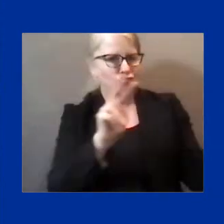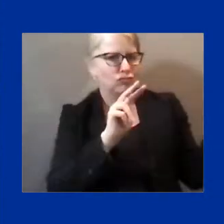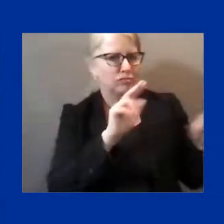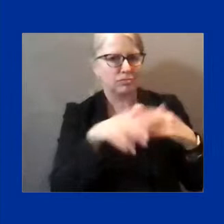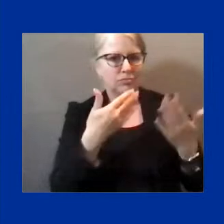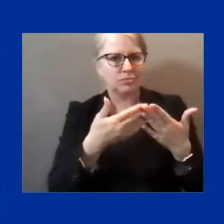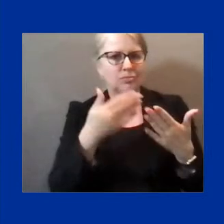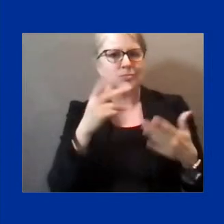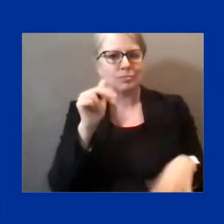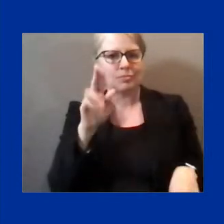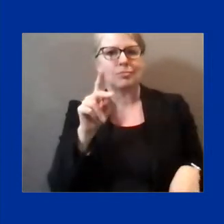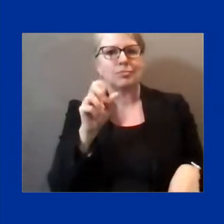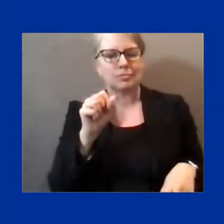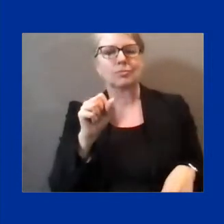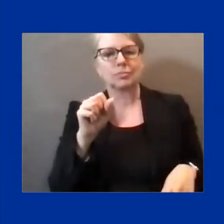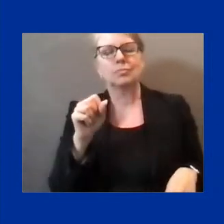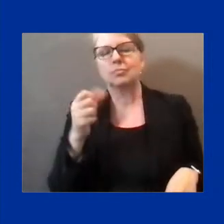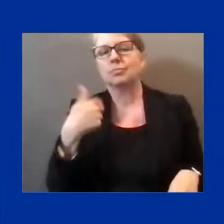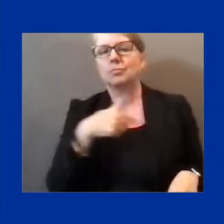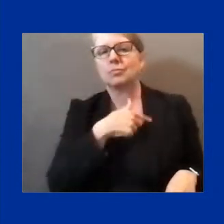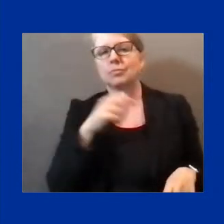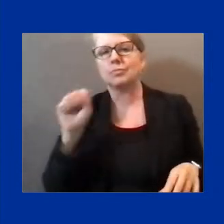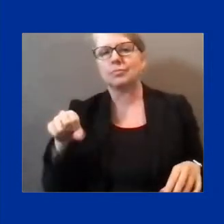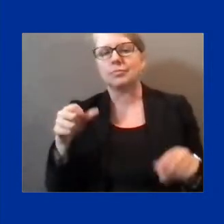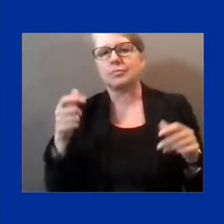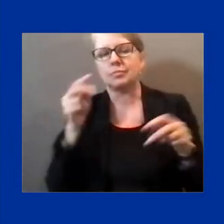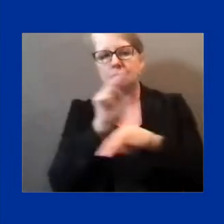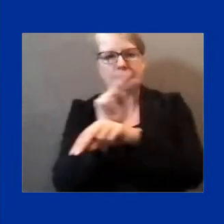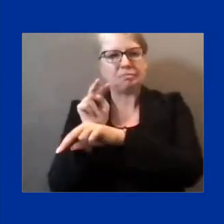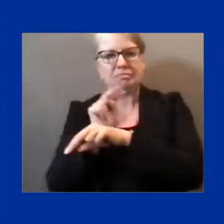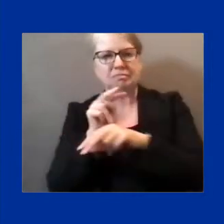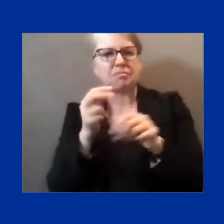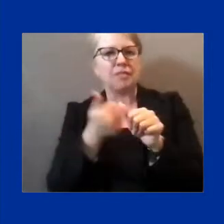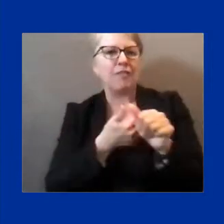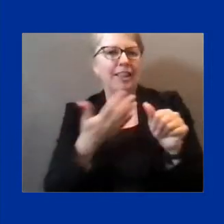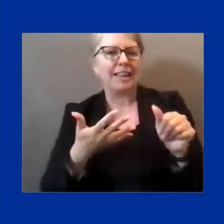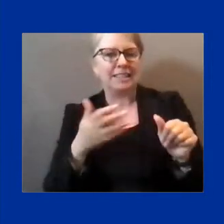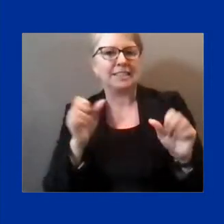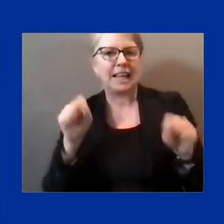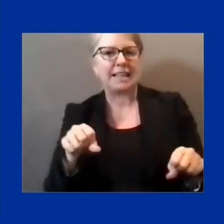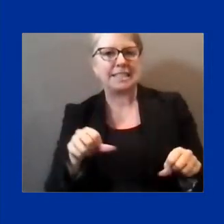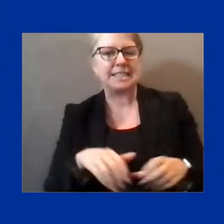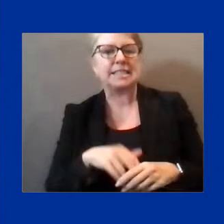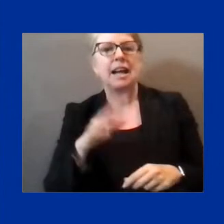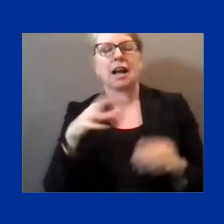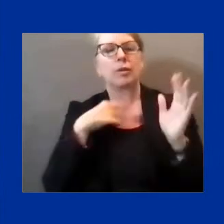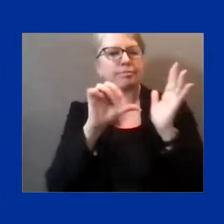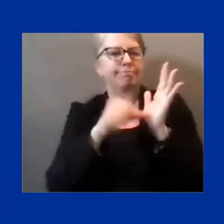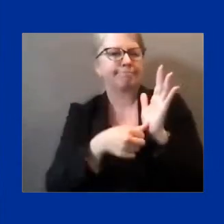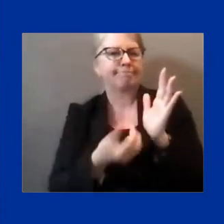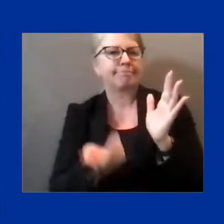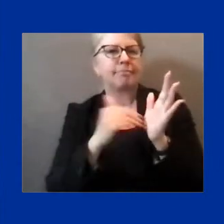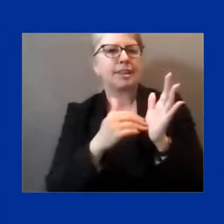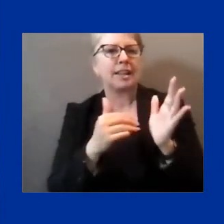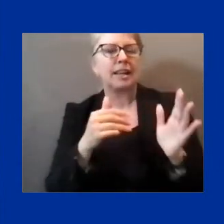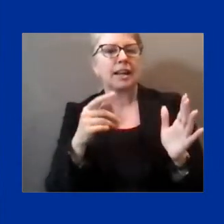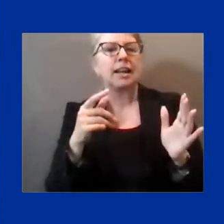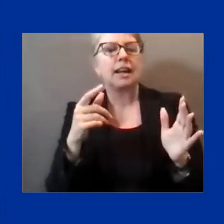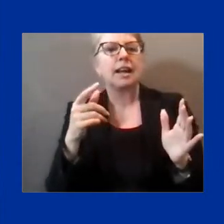we will be able to monitor everything. I would like to repeat what Mr.